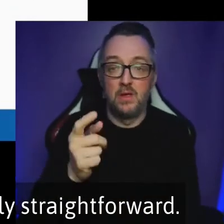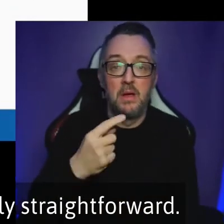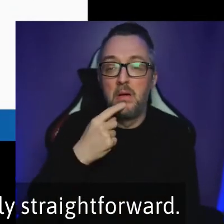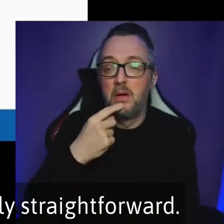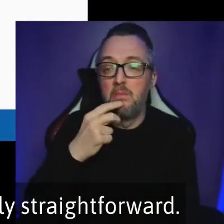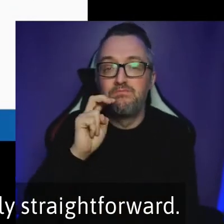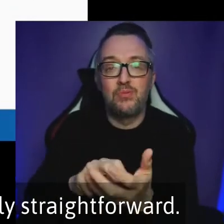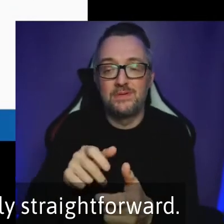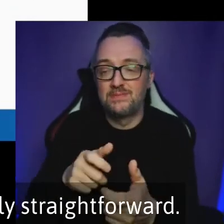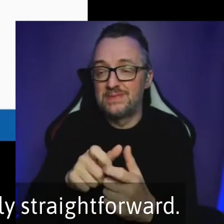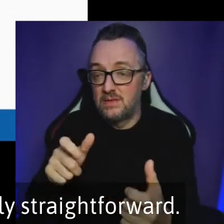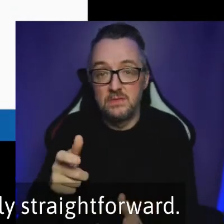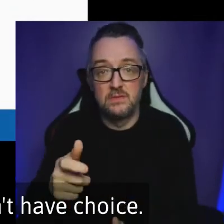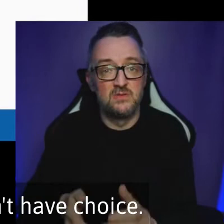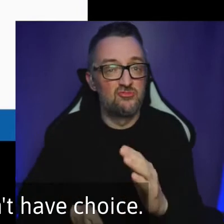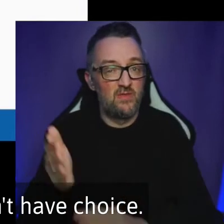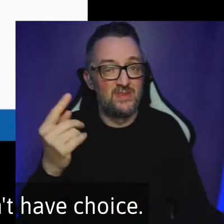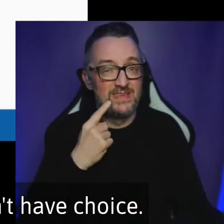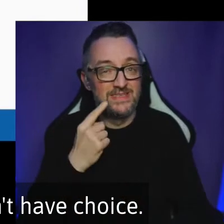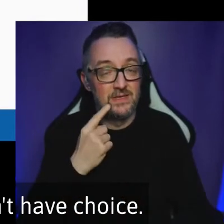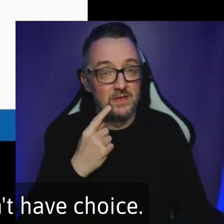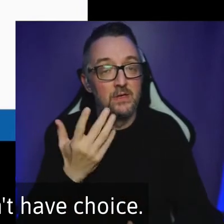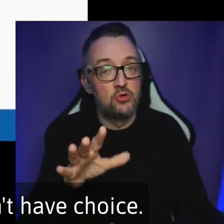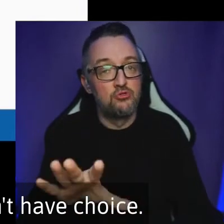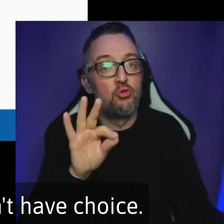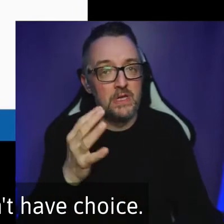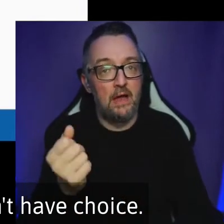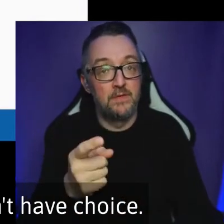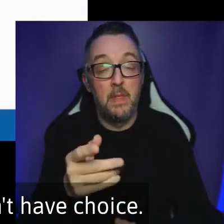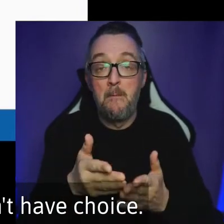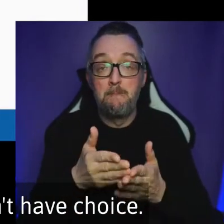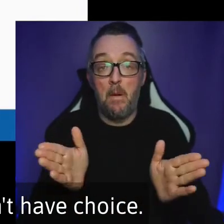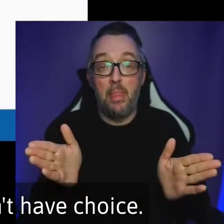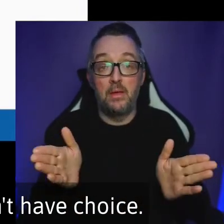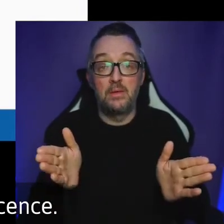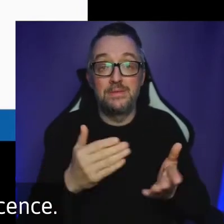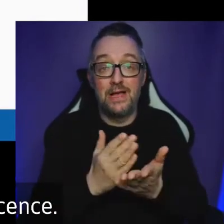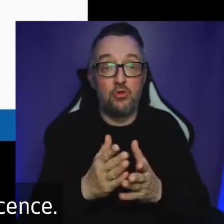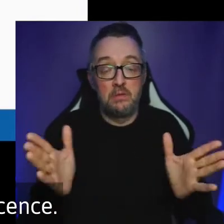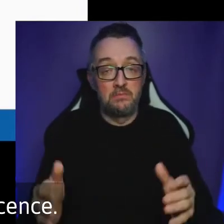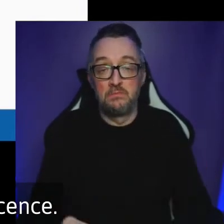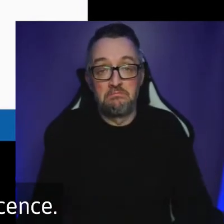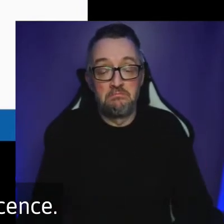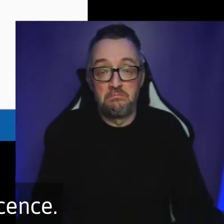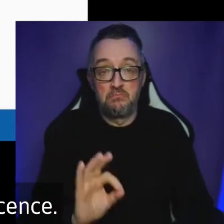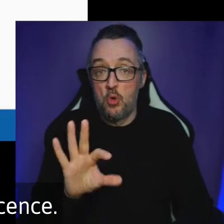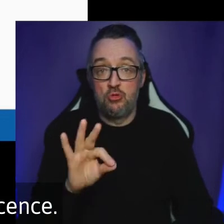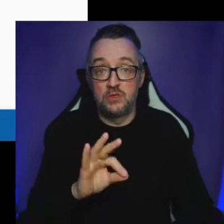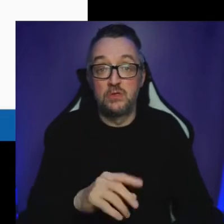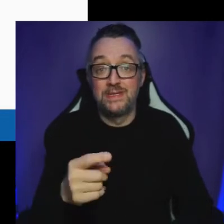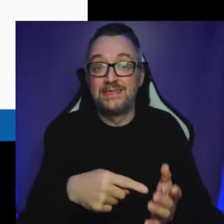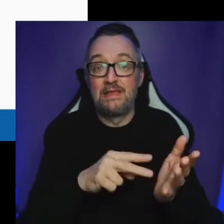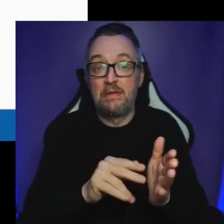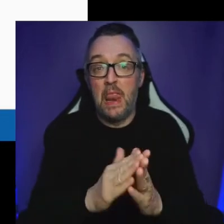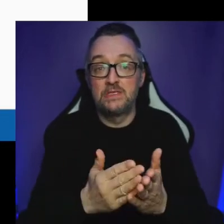ticket, and it's relatively straightforward. So you've got choice. In the public sector, you don't have choice. There's only one place you're going to get a TV license. There's